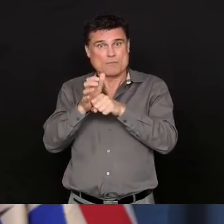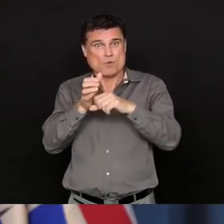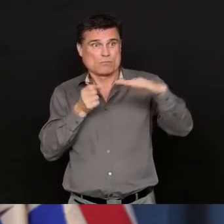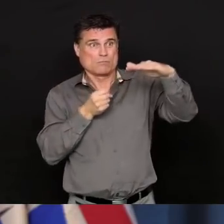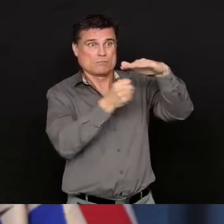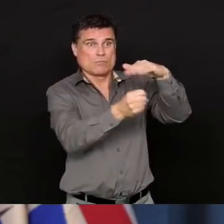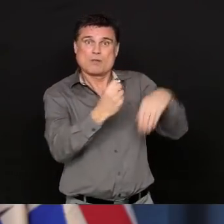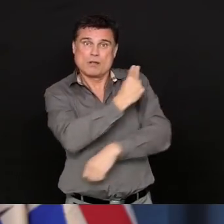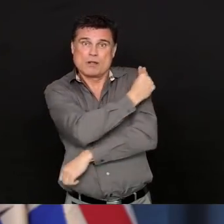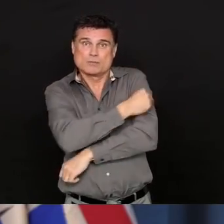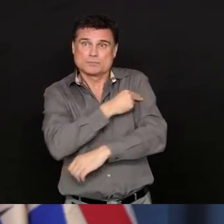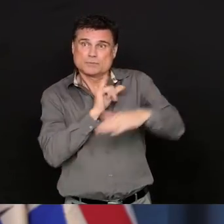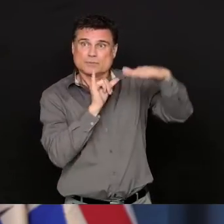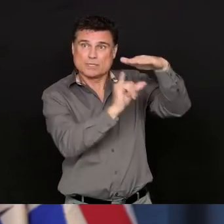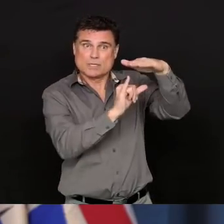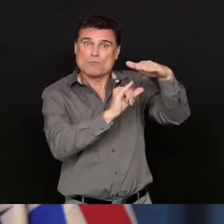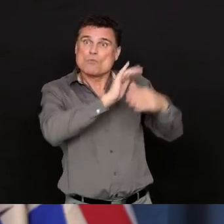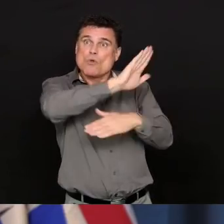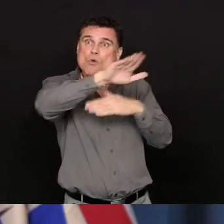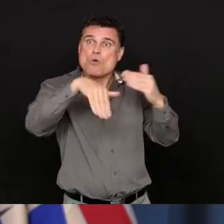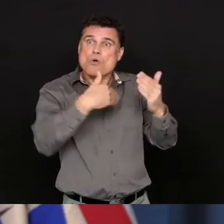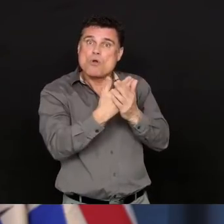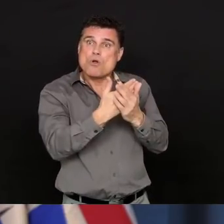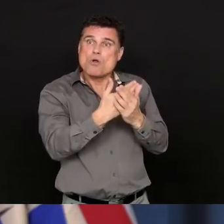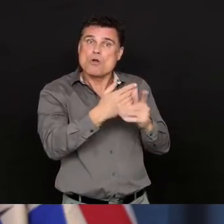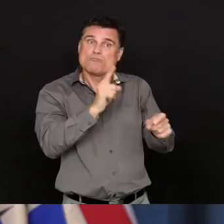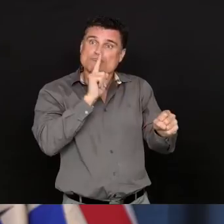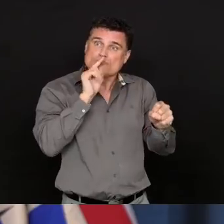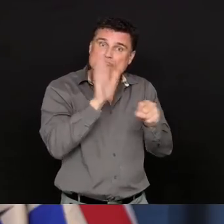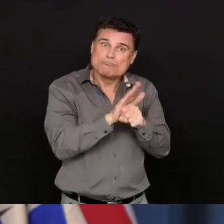even as we speak and being tested.